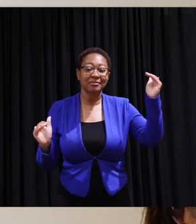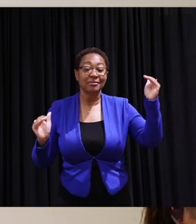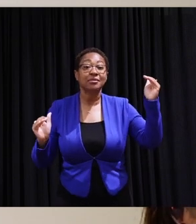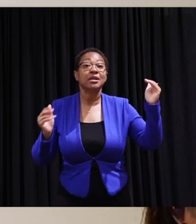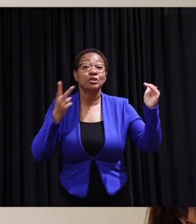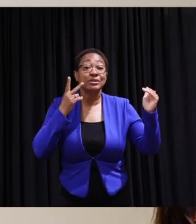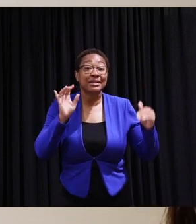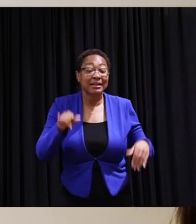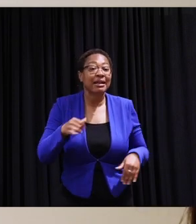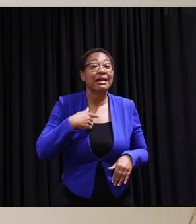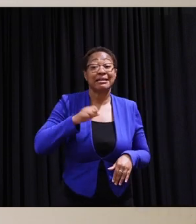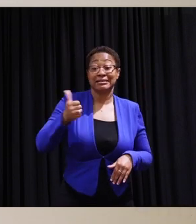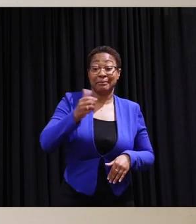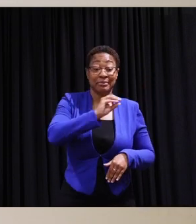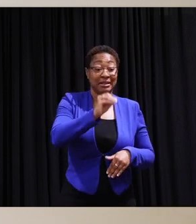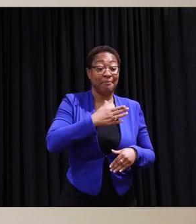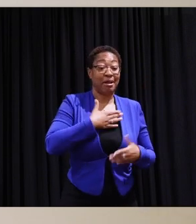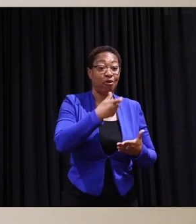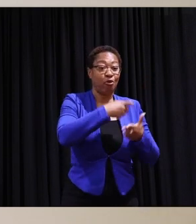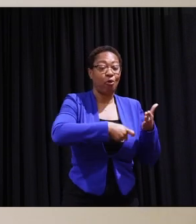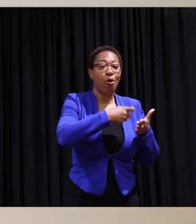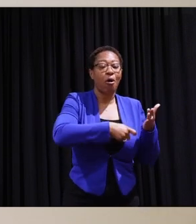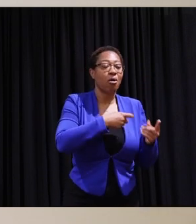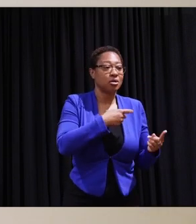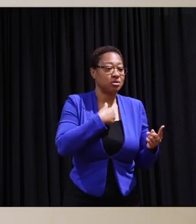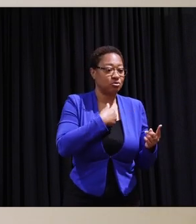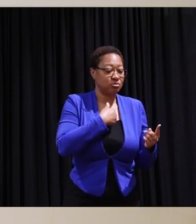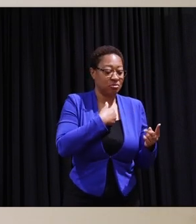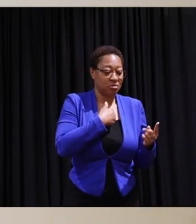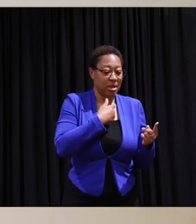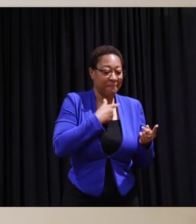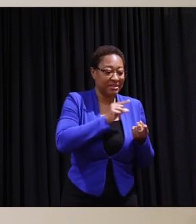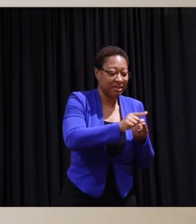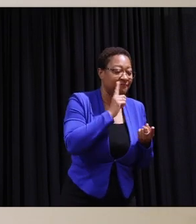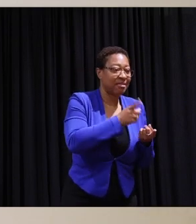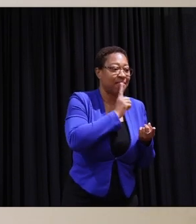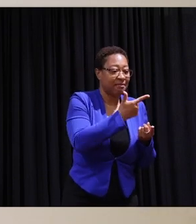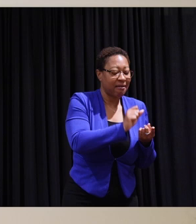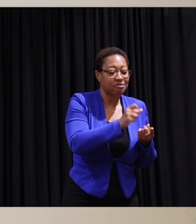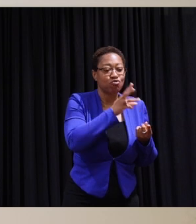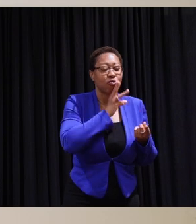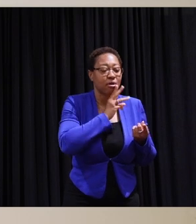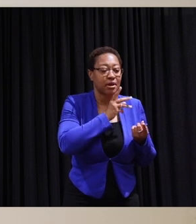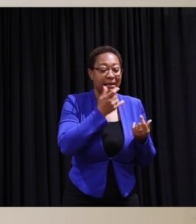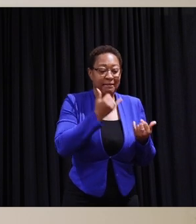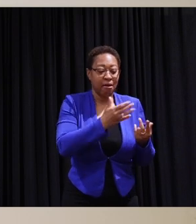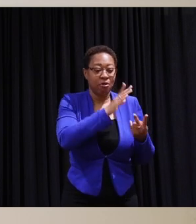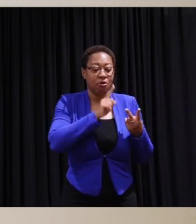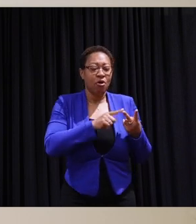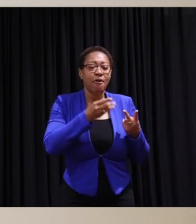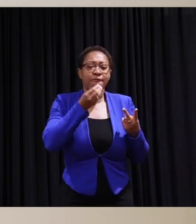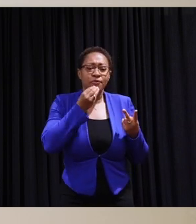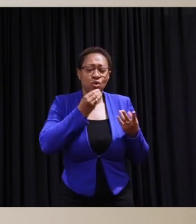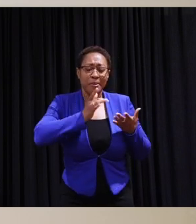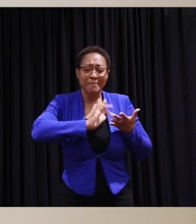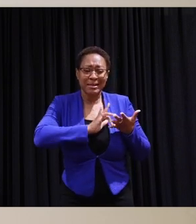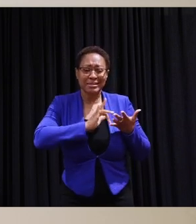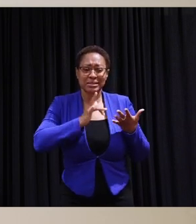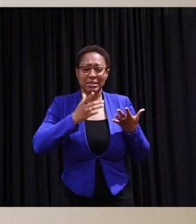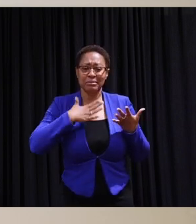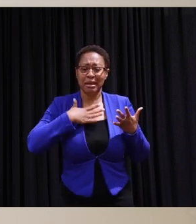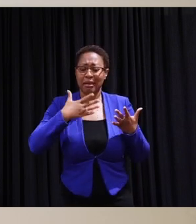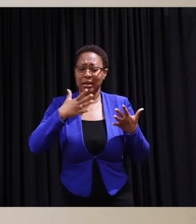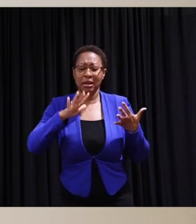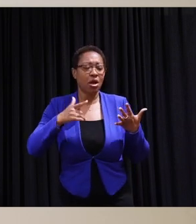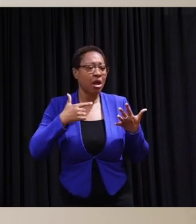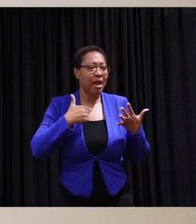is, 10% of my cost, I'm having to figure out, do I buy food? Can I pay for my medicine? Or do I pay for my utility